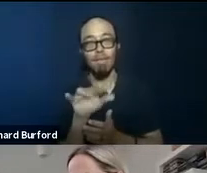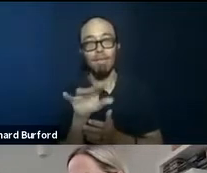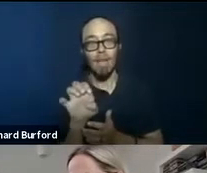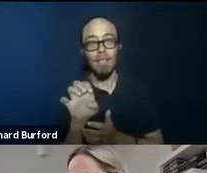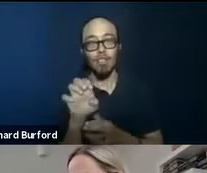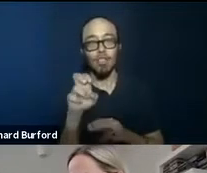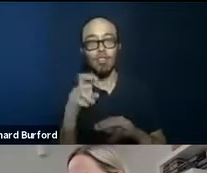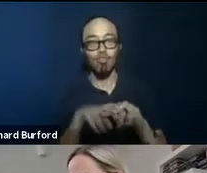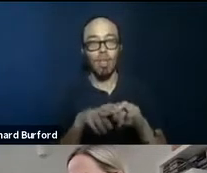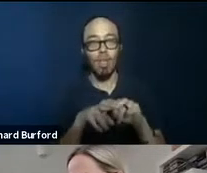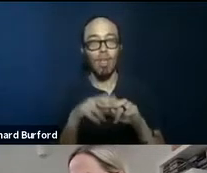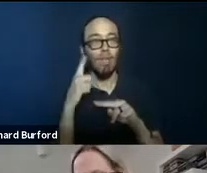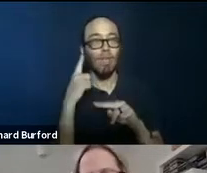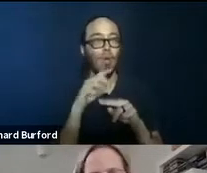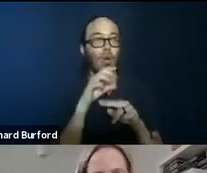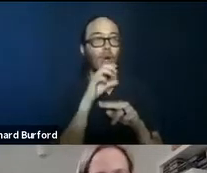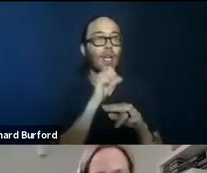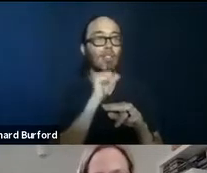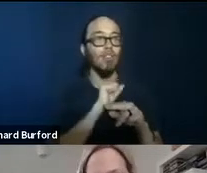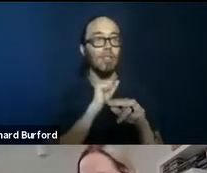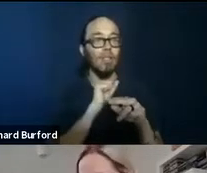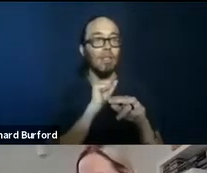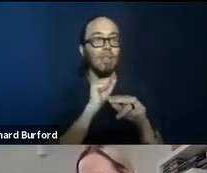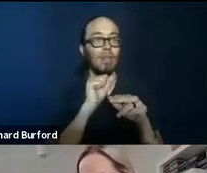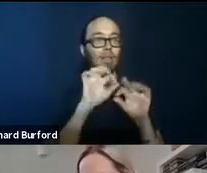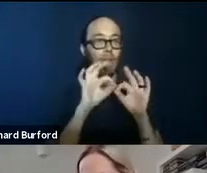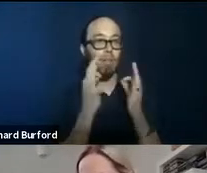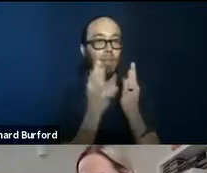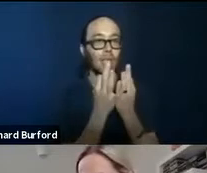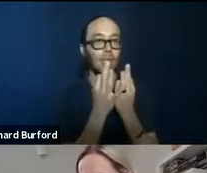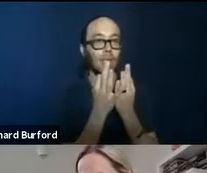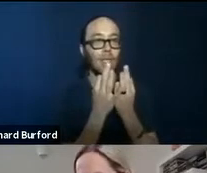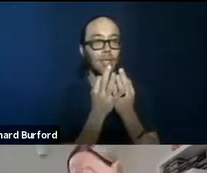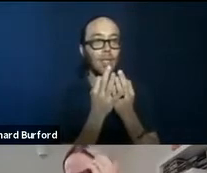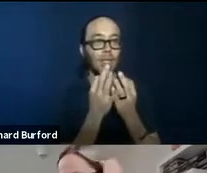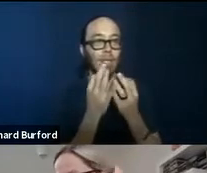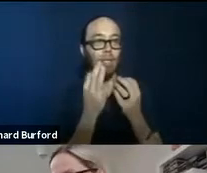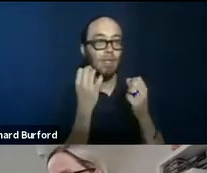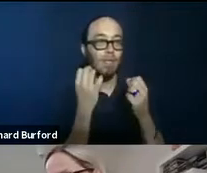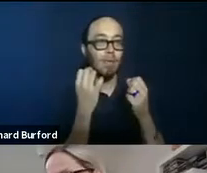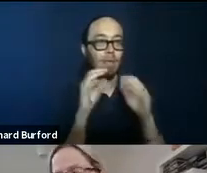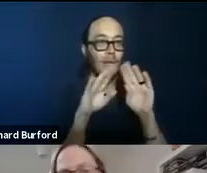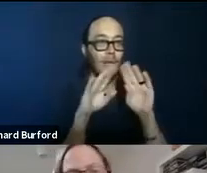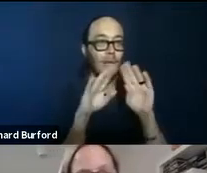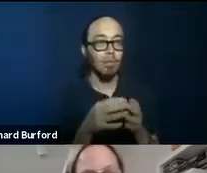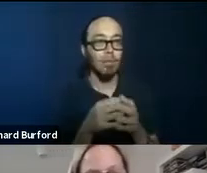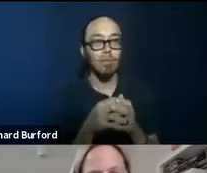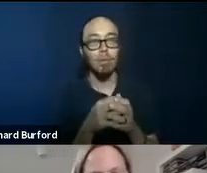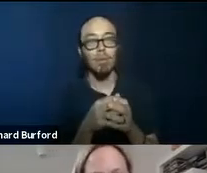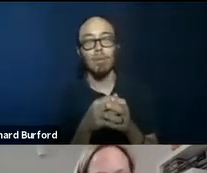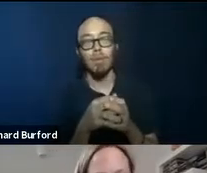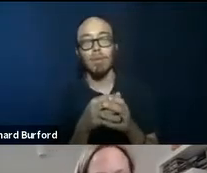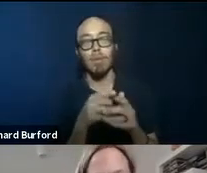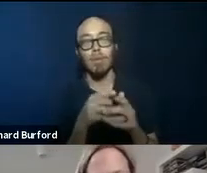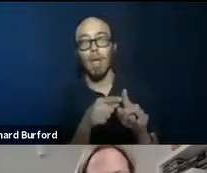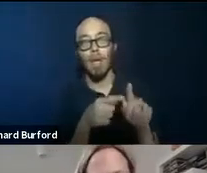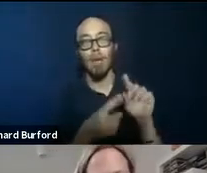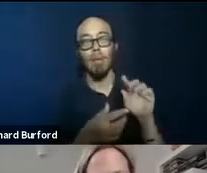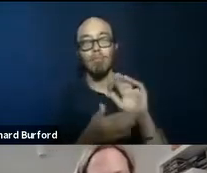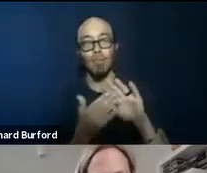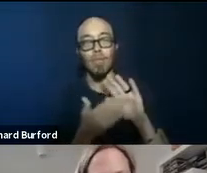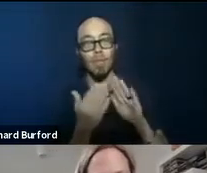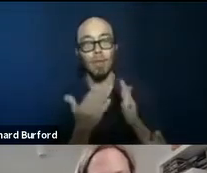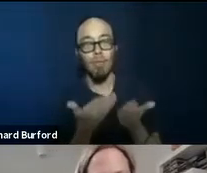and Families Task Force in the House. And so I've been fighting to improve care for the most vulnerable and provide